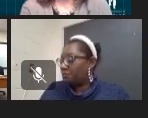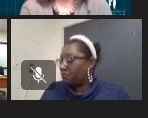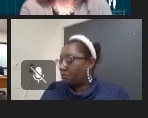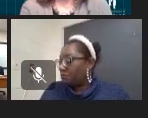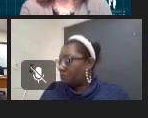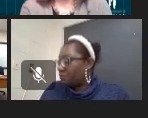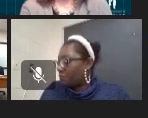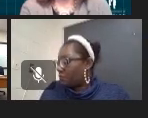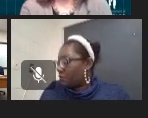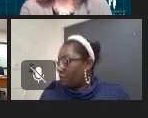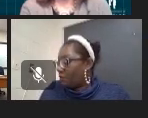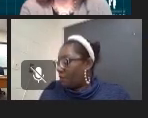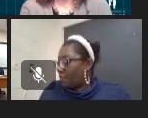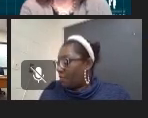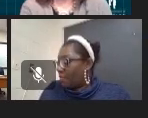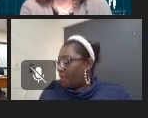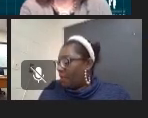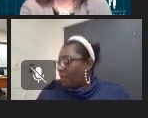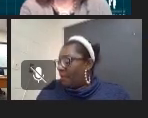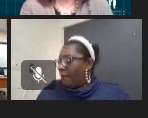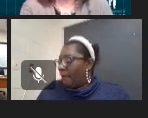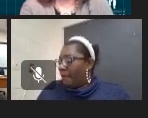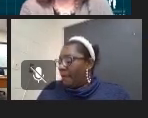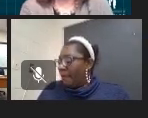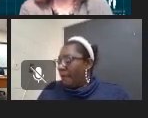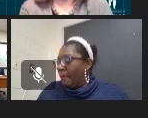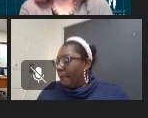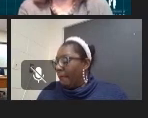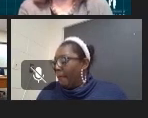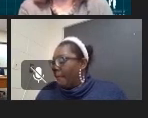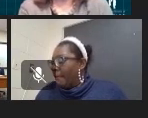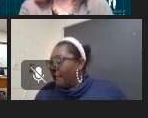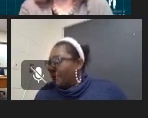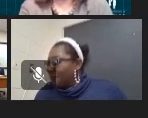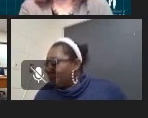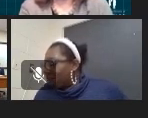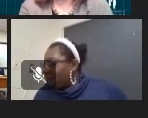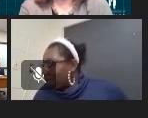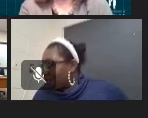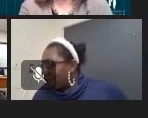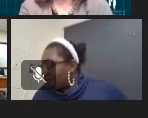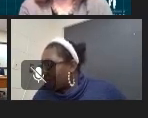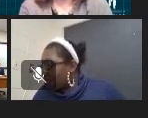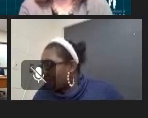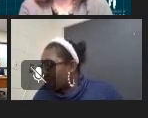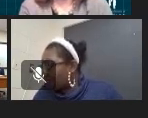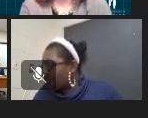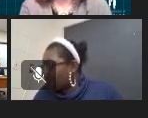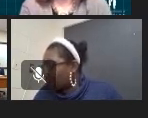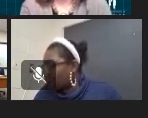So, and this is on the next slide. So the school's current